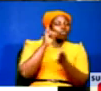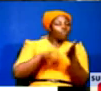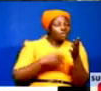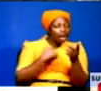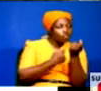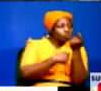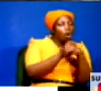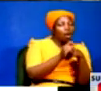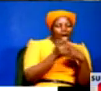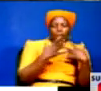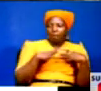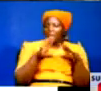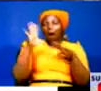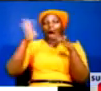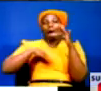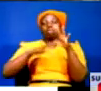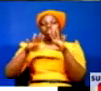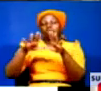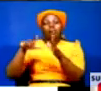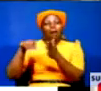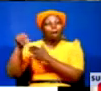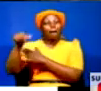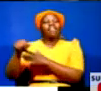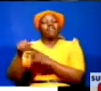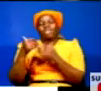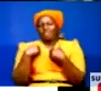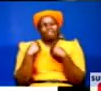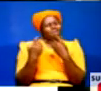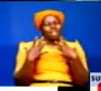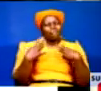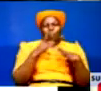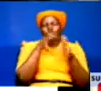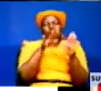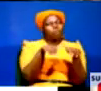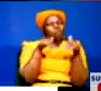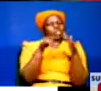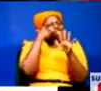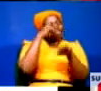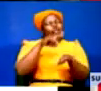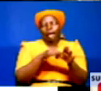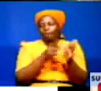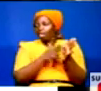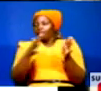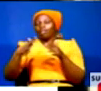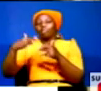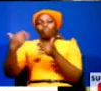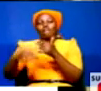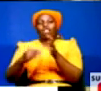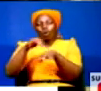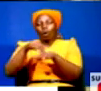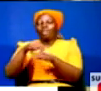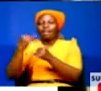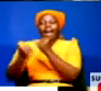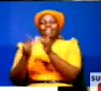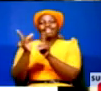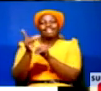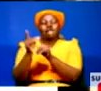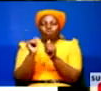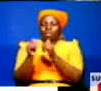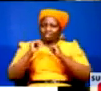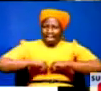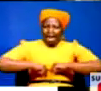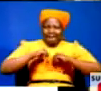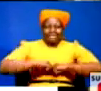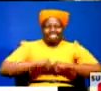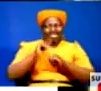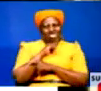bought. There are so many people who are waiting for the timeline to end on the deadlines that they had on their